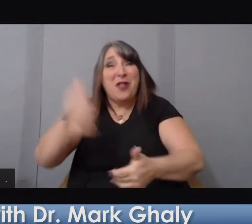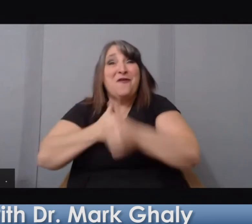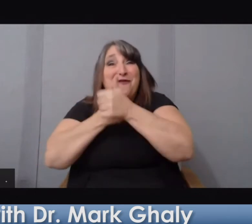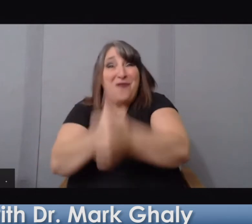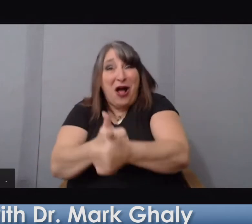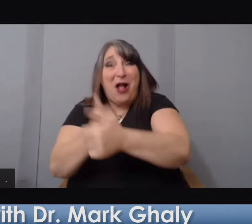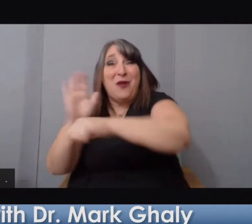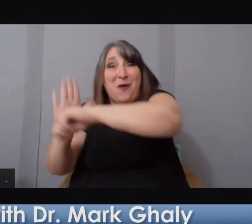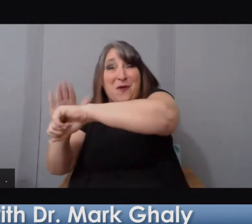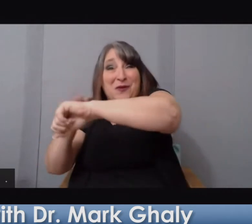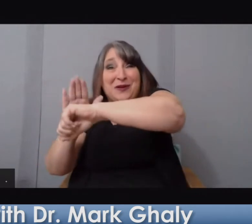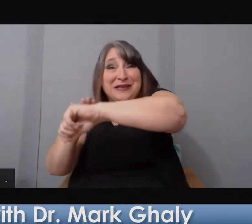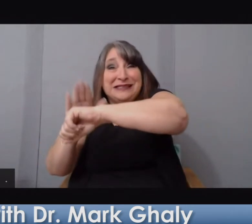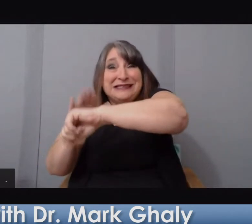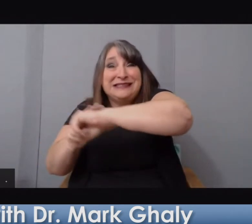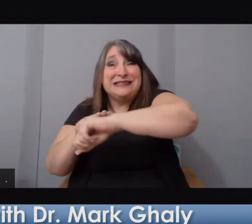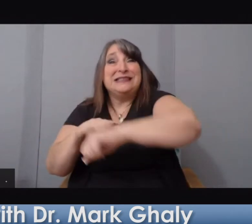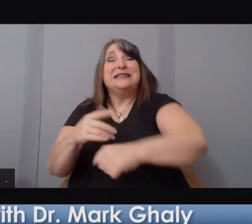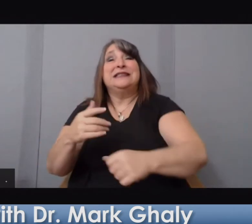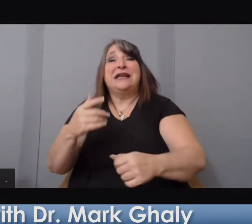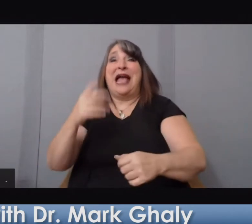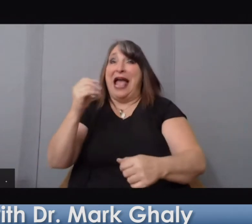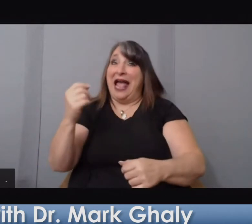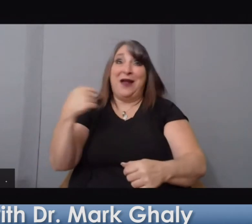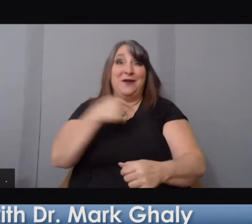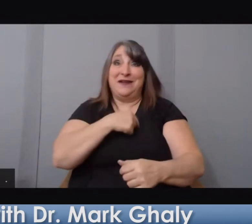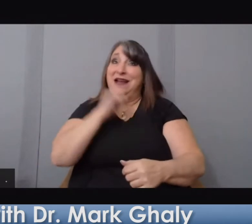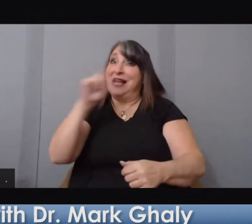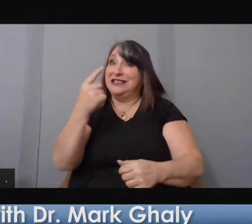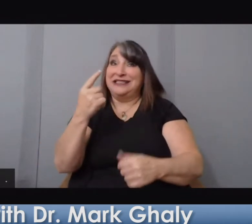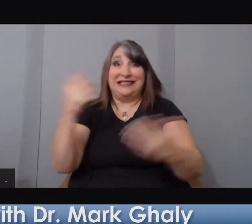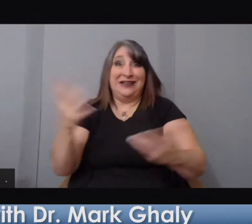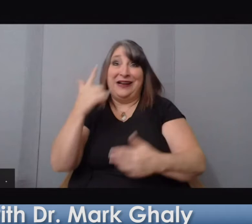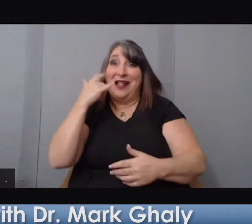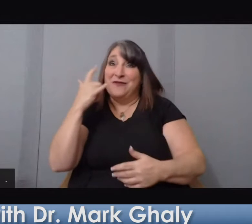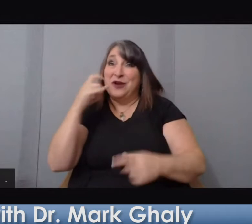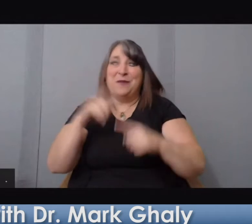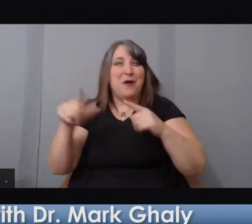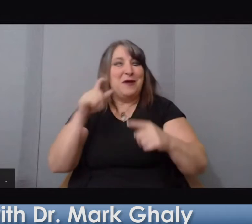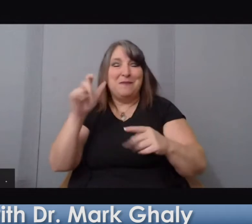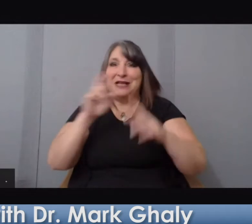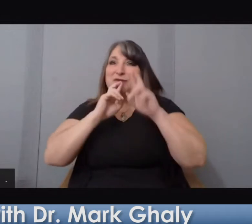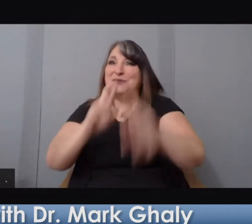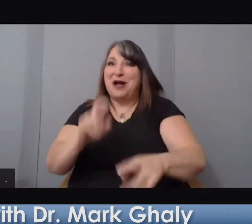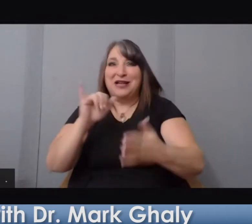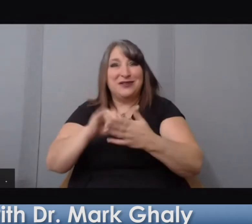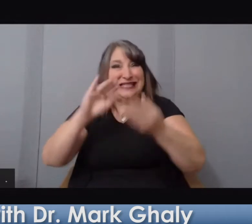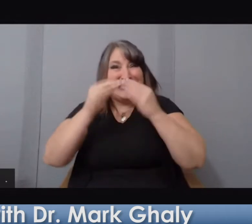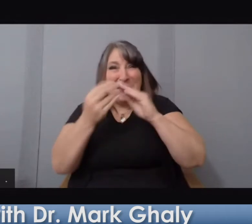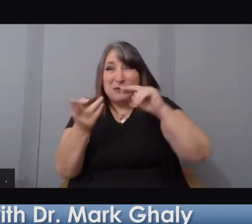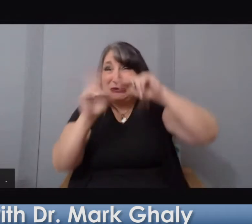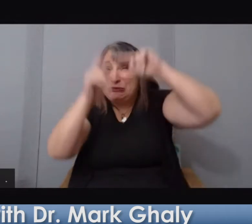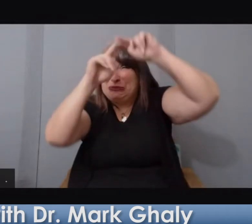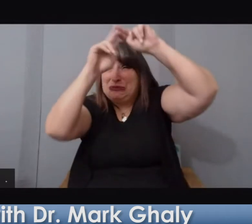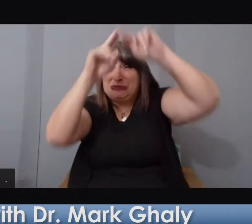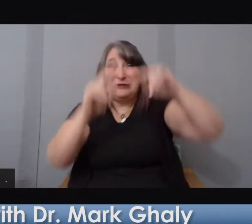moving forward as we respond to these surging cases. Melanie Woodrow, ABC 7 News.